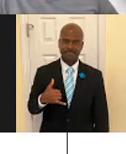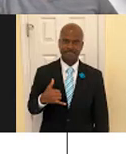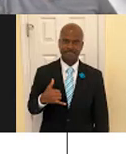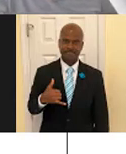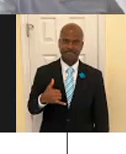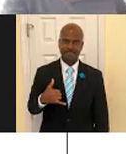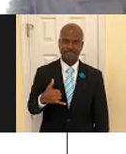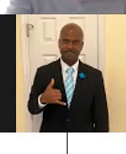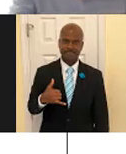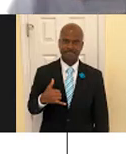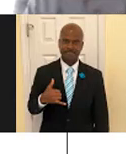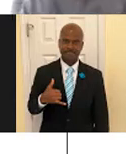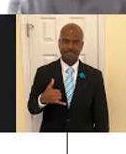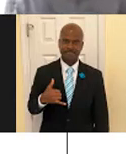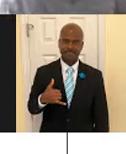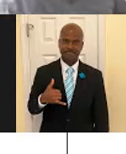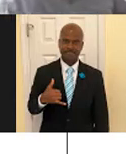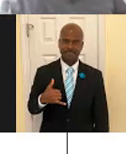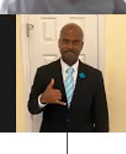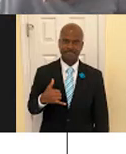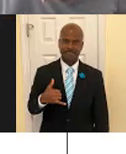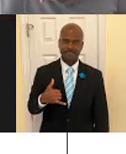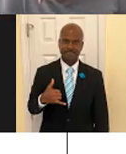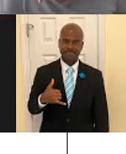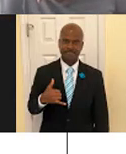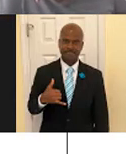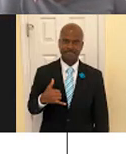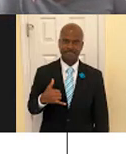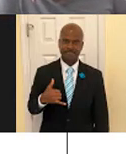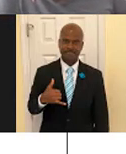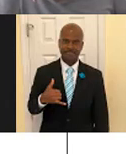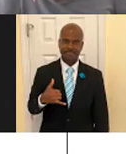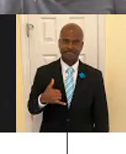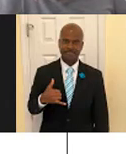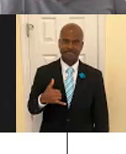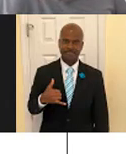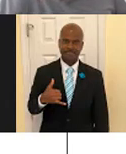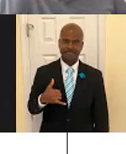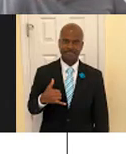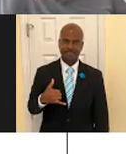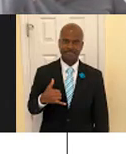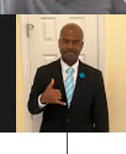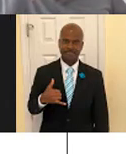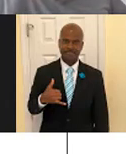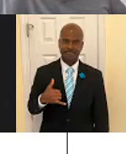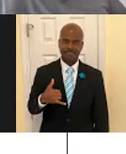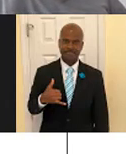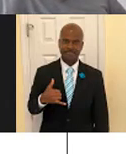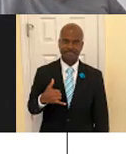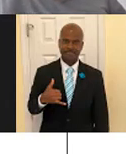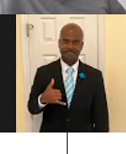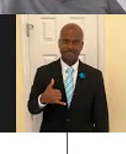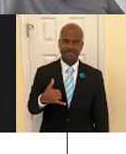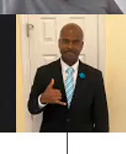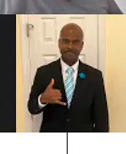not, maybe they're a purchase, maybe the use of the purchase the P card may be a option. Just want to let you know this too,